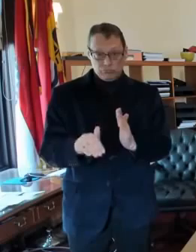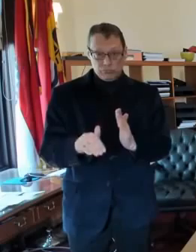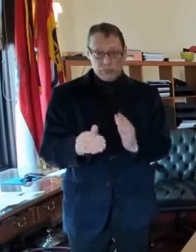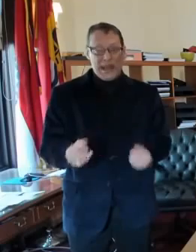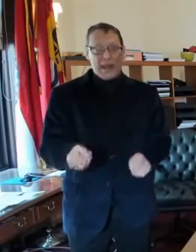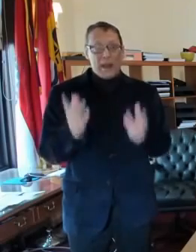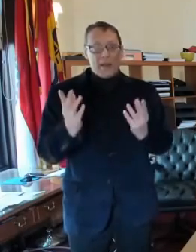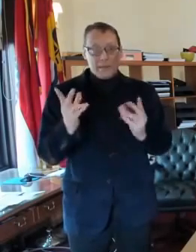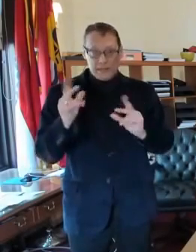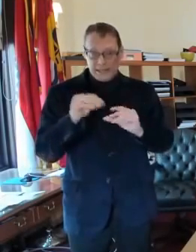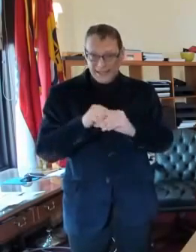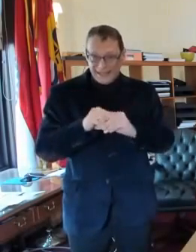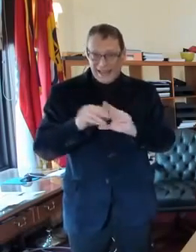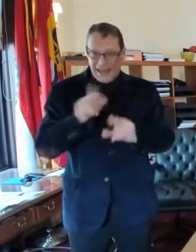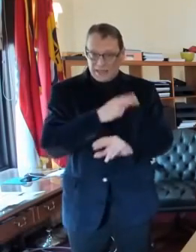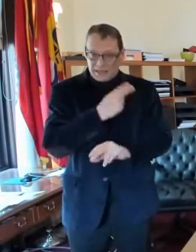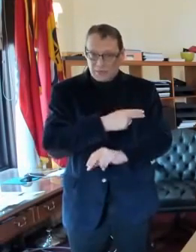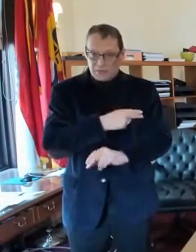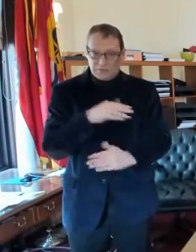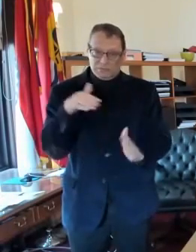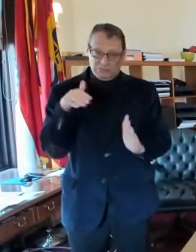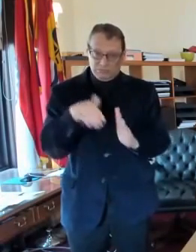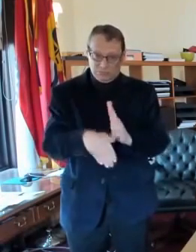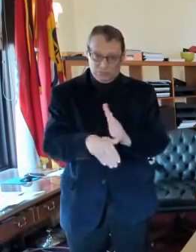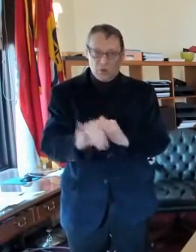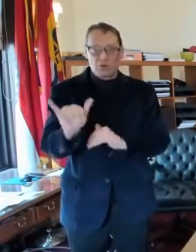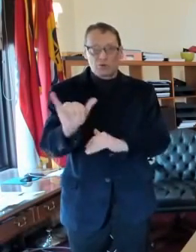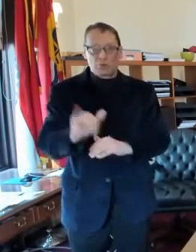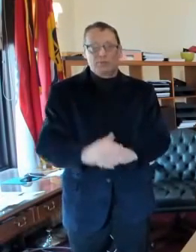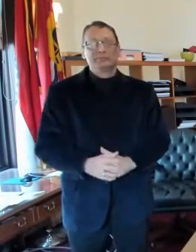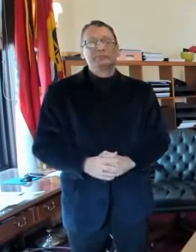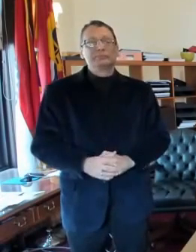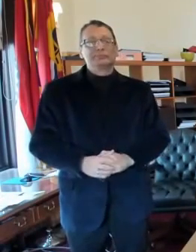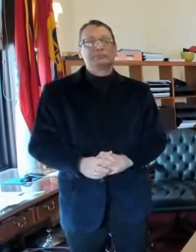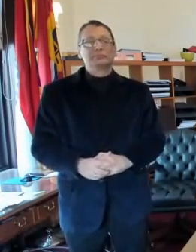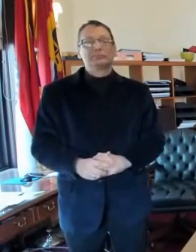down as well. So that's excellent.